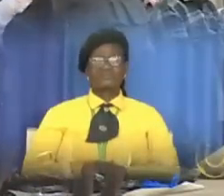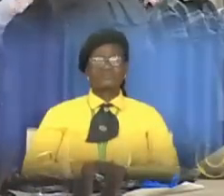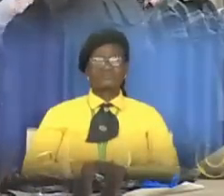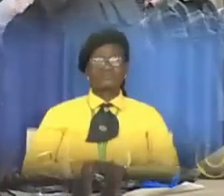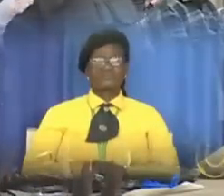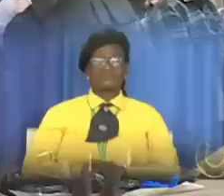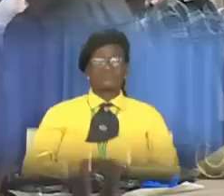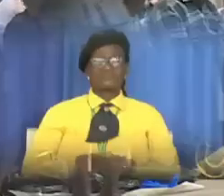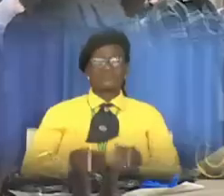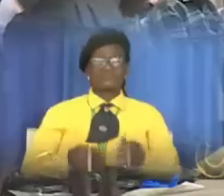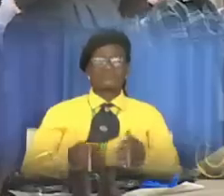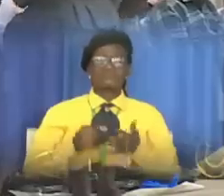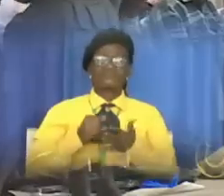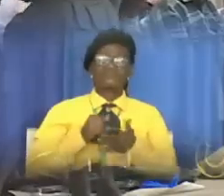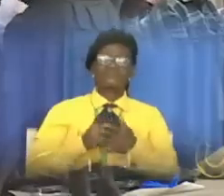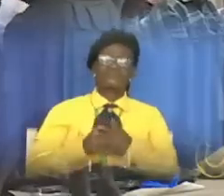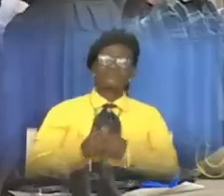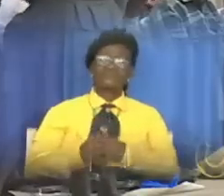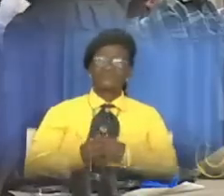light.